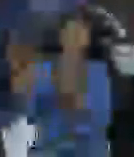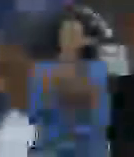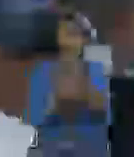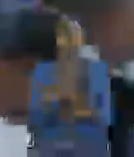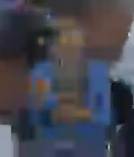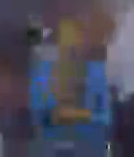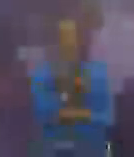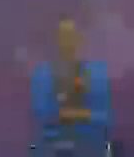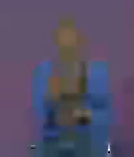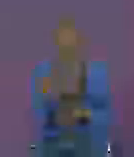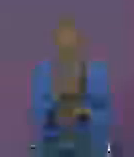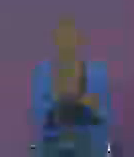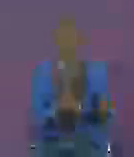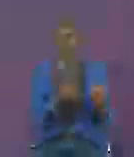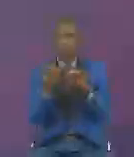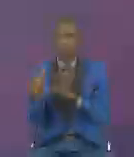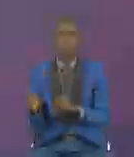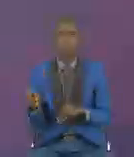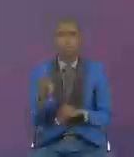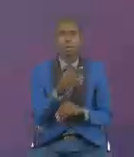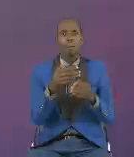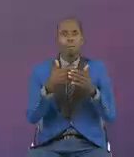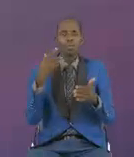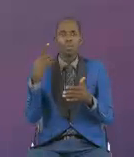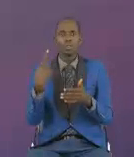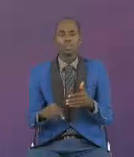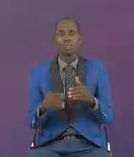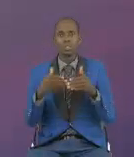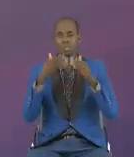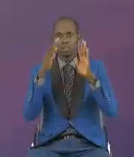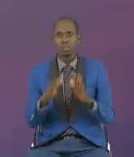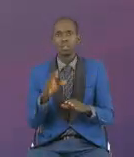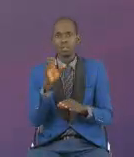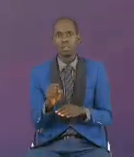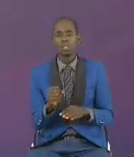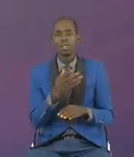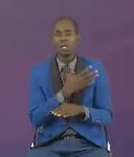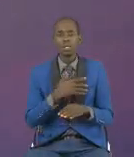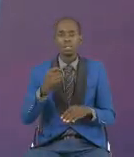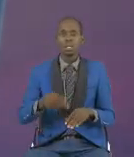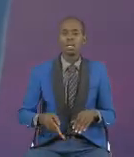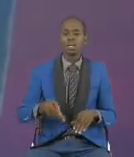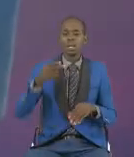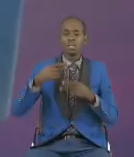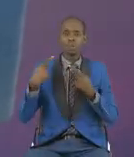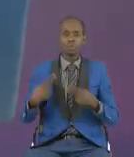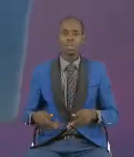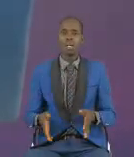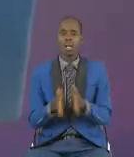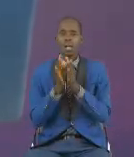set them before the council, and the high priest asked them, verse